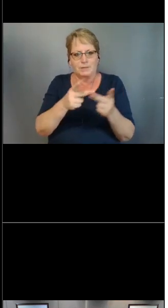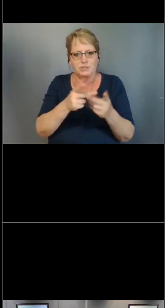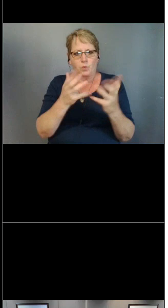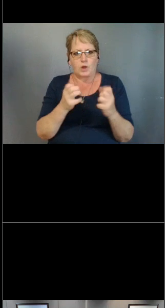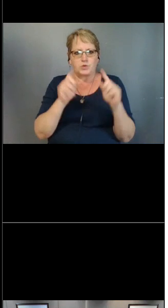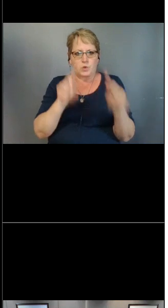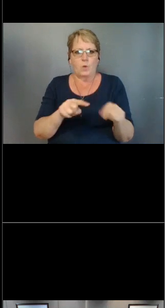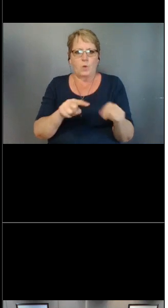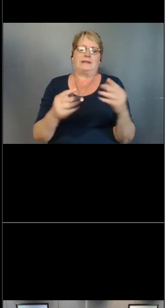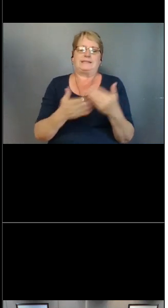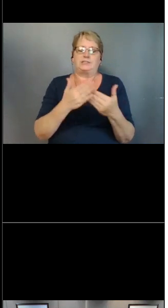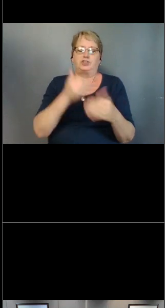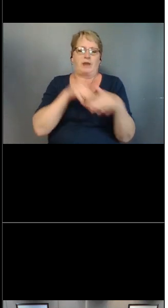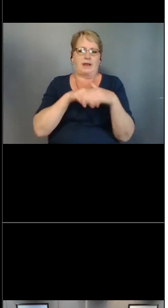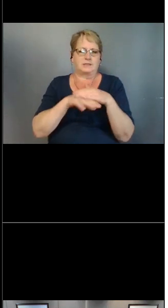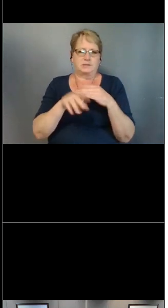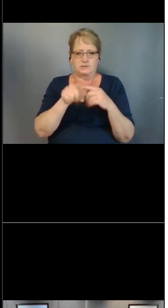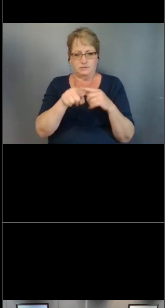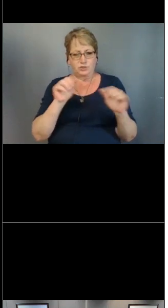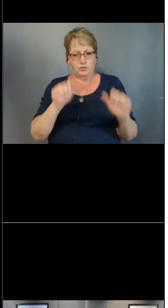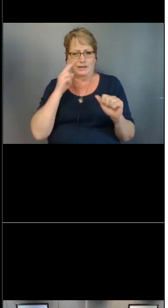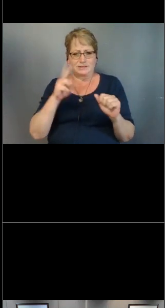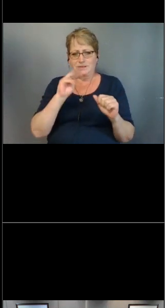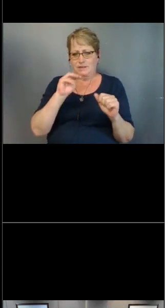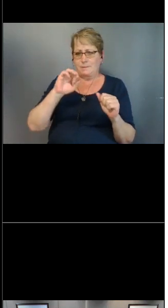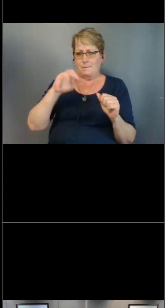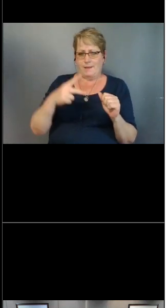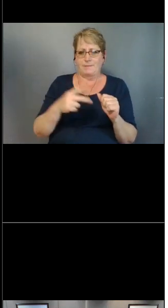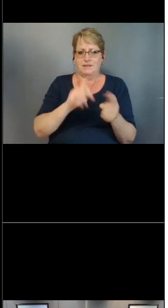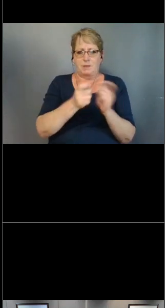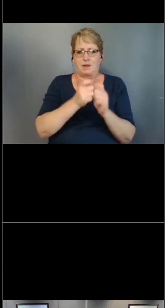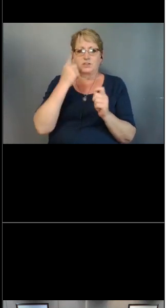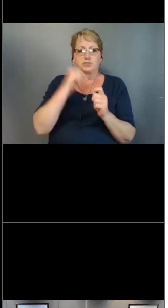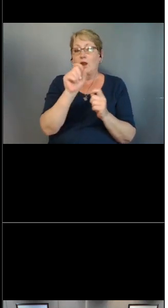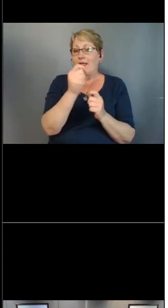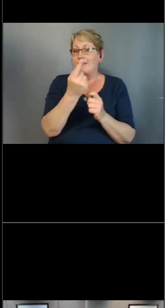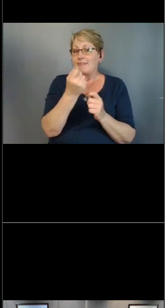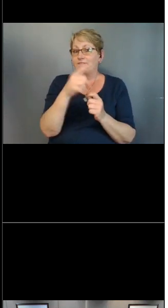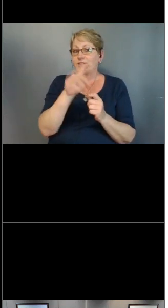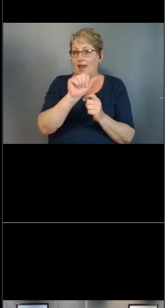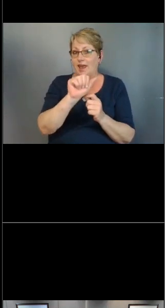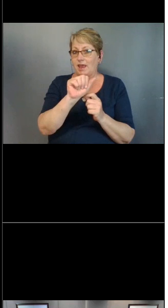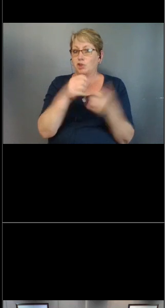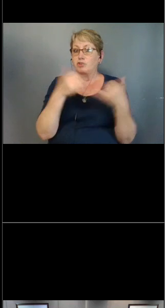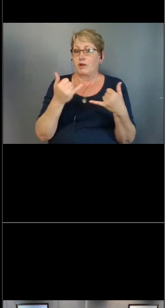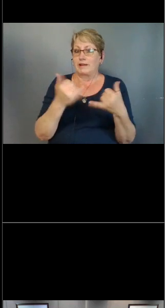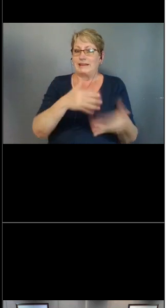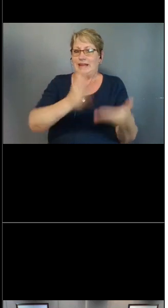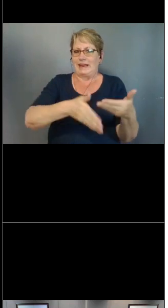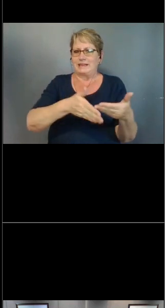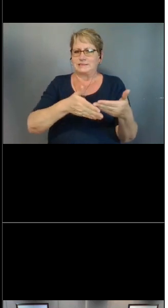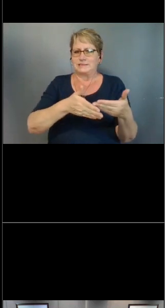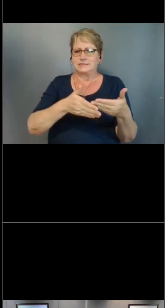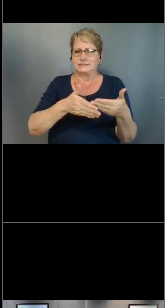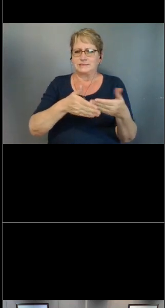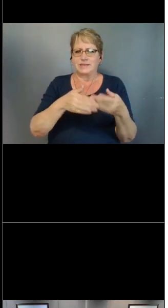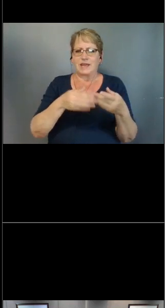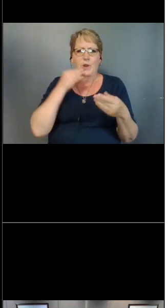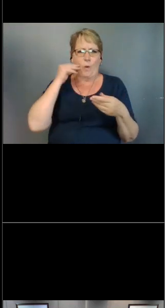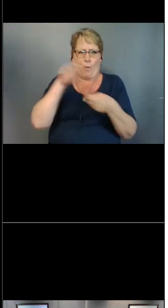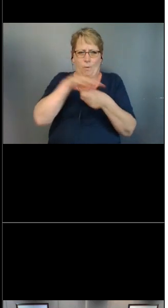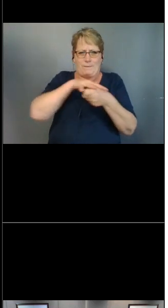shown on the slide shows a modification to the endpoint of the 11A, which currently ends within a residential neighborhood. We are proposing a